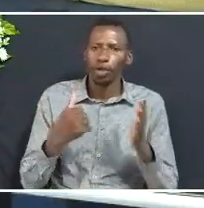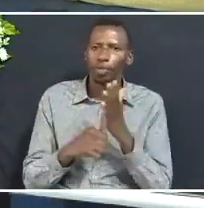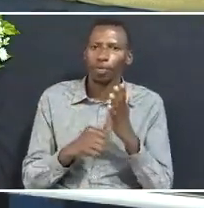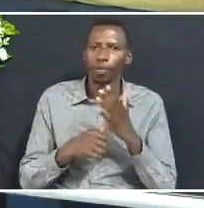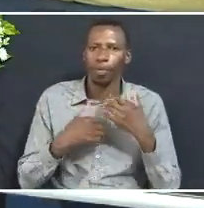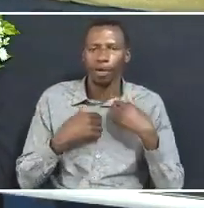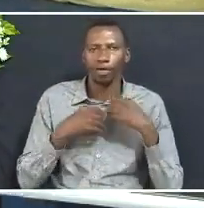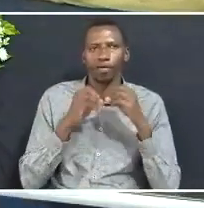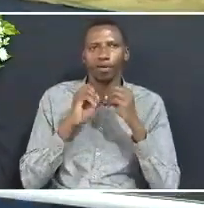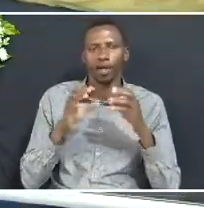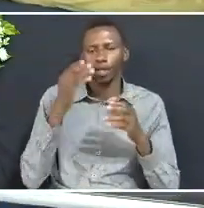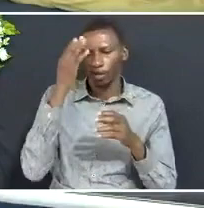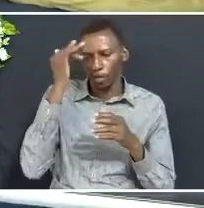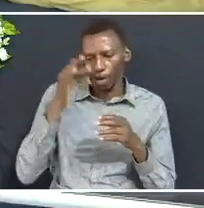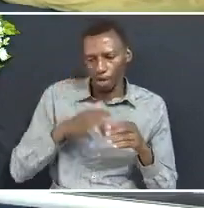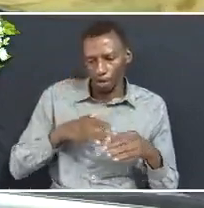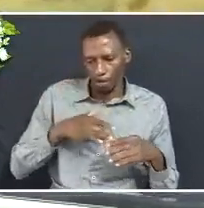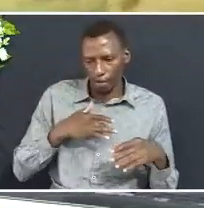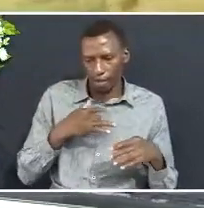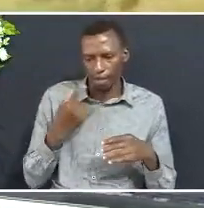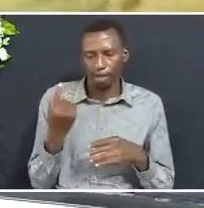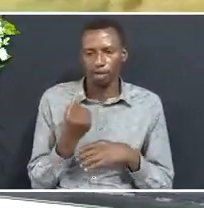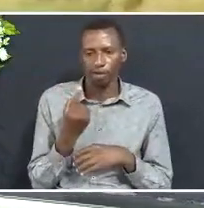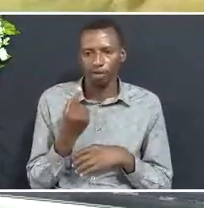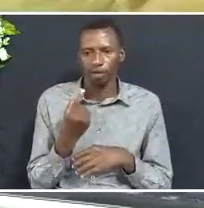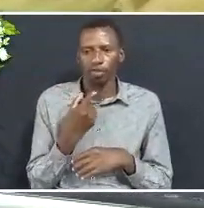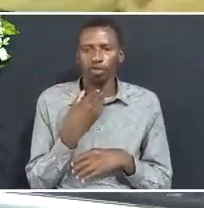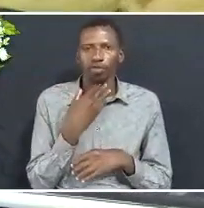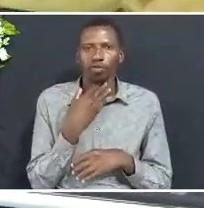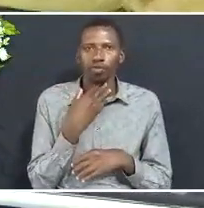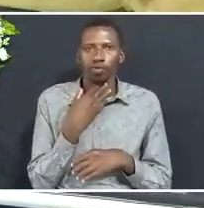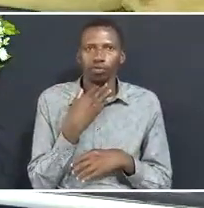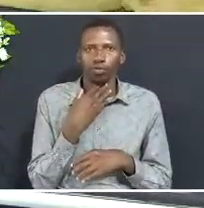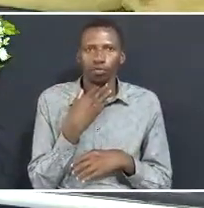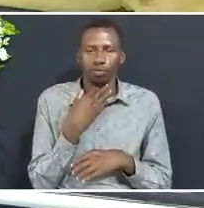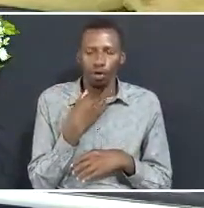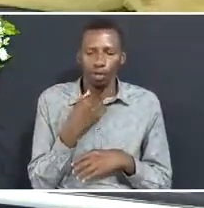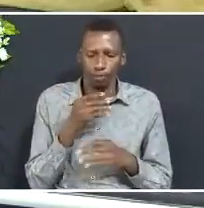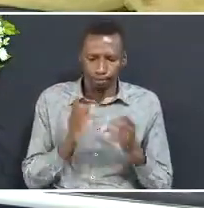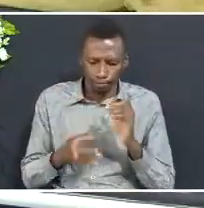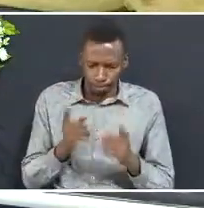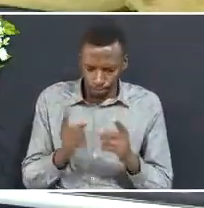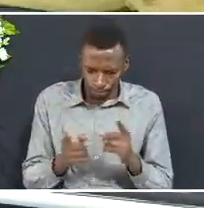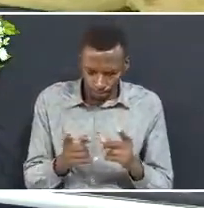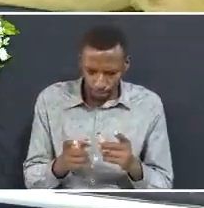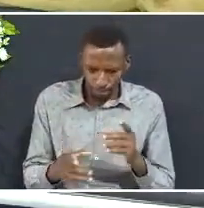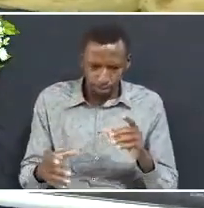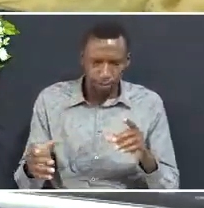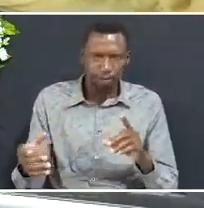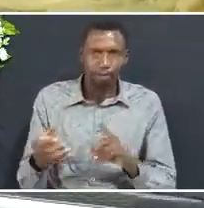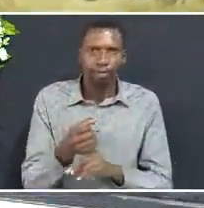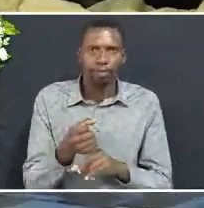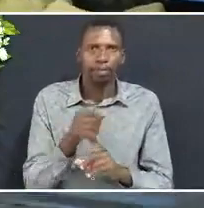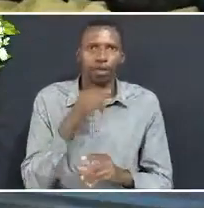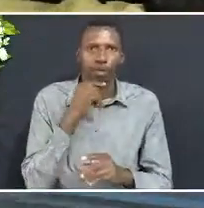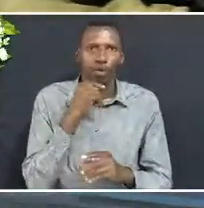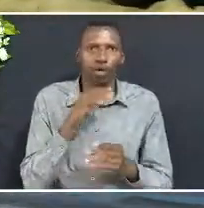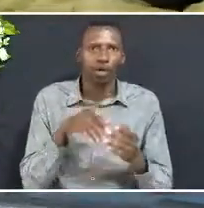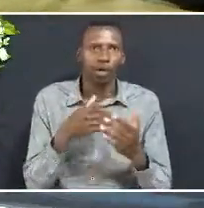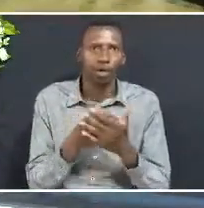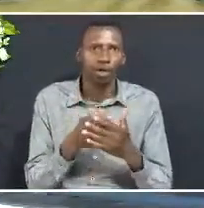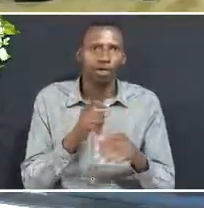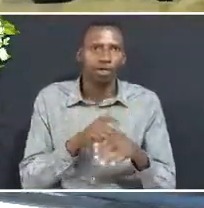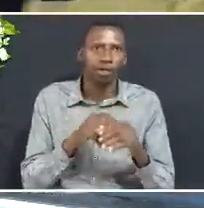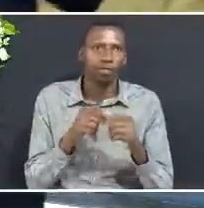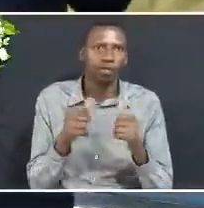he felt that I'm alone. I want to help myself catch up with the boys so that I can be able to arrive in time in the